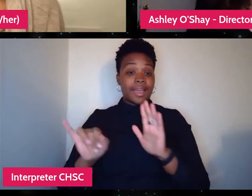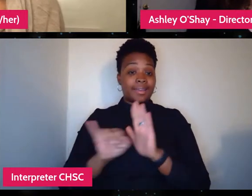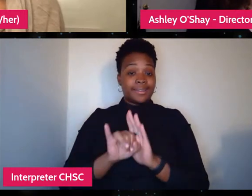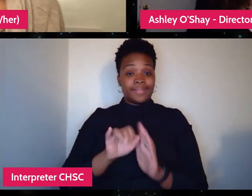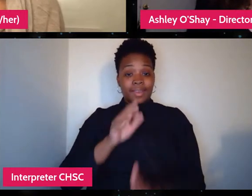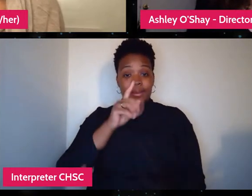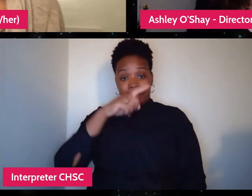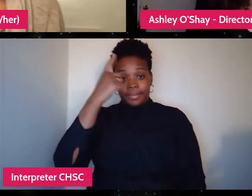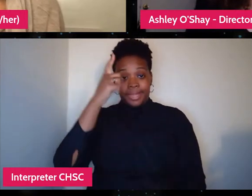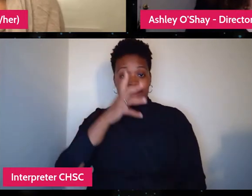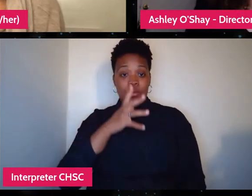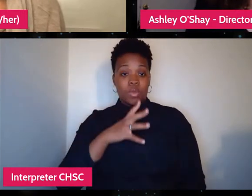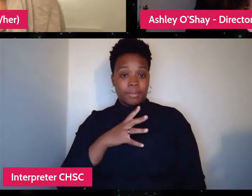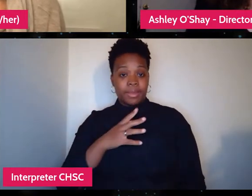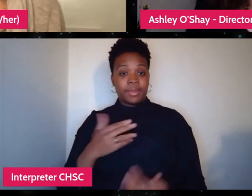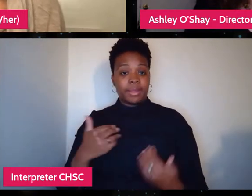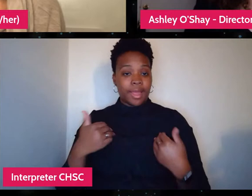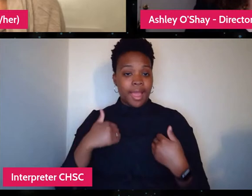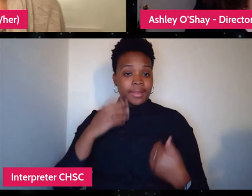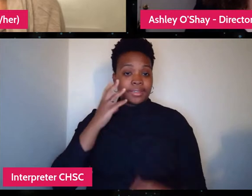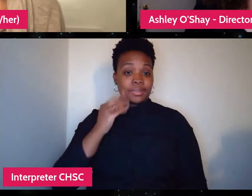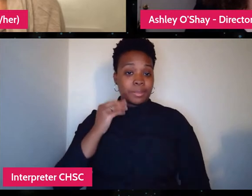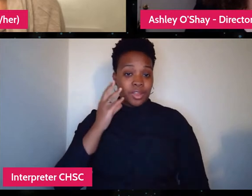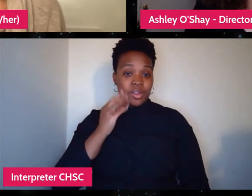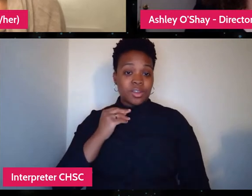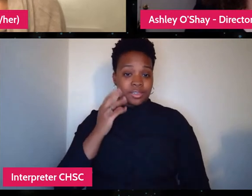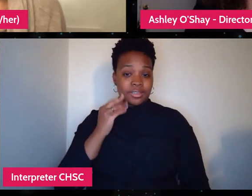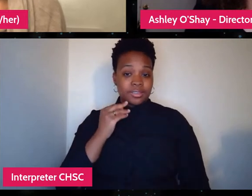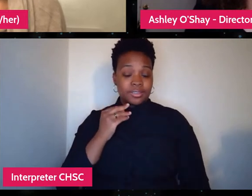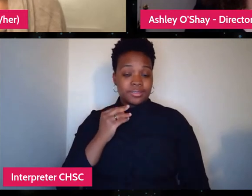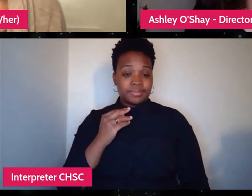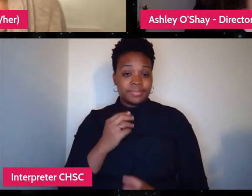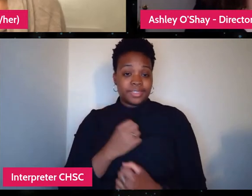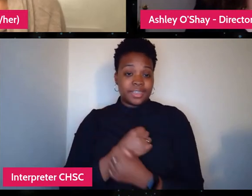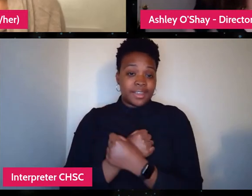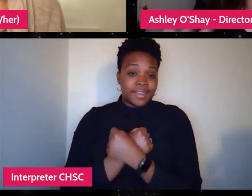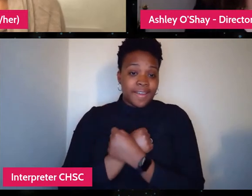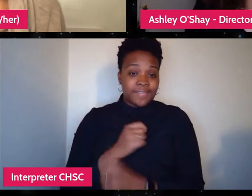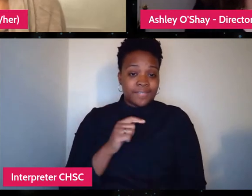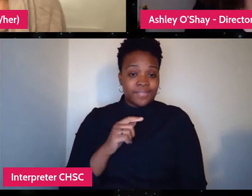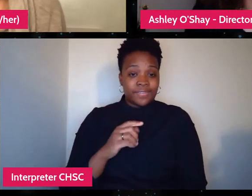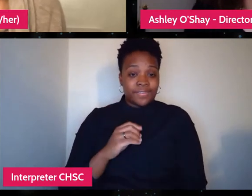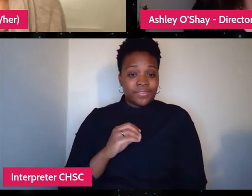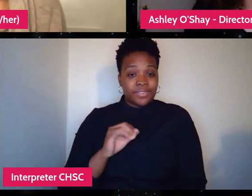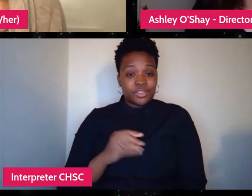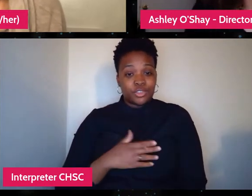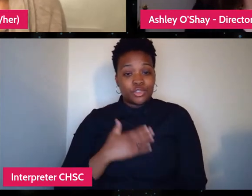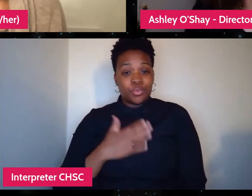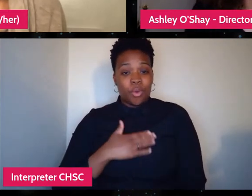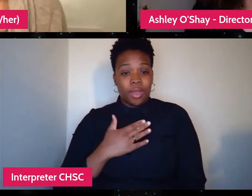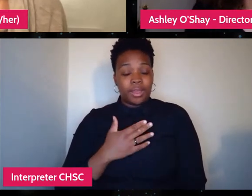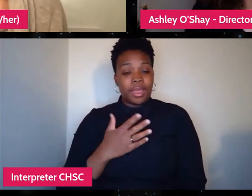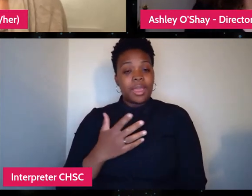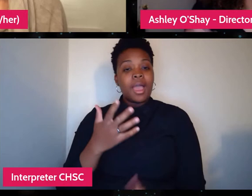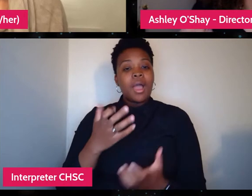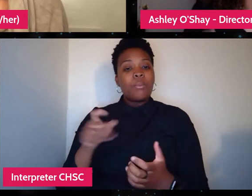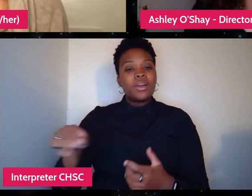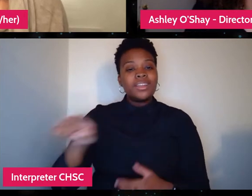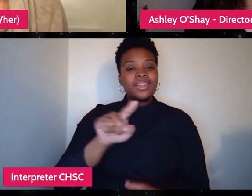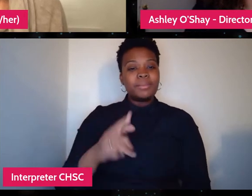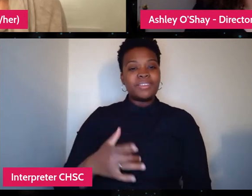women and had the experience, these experiences of love and joy, I wanted them to feel like they could see themselves